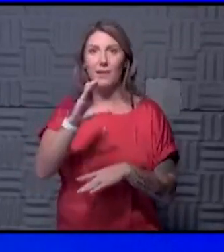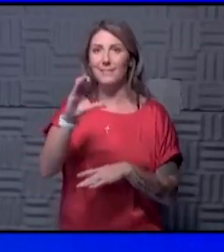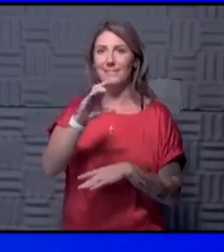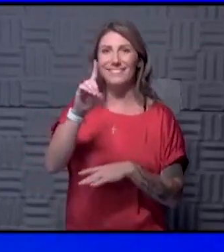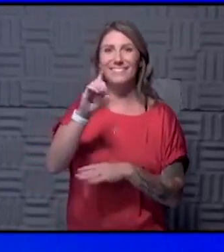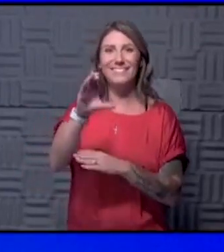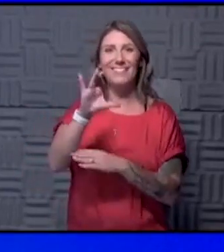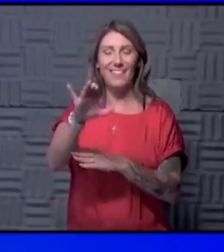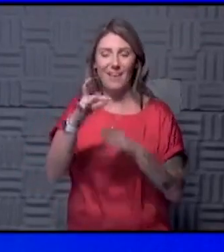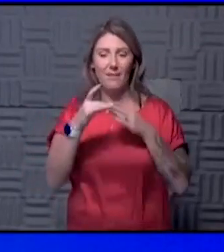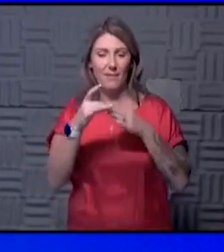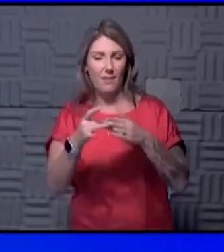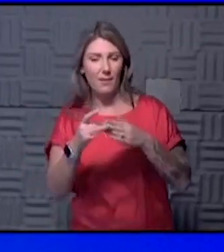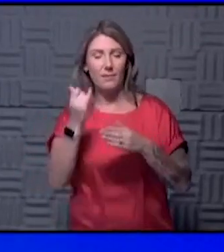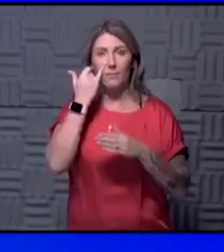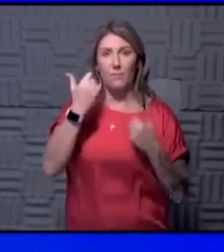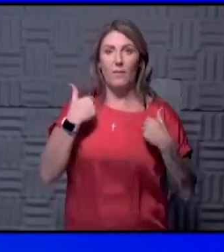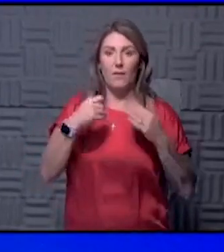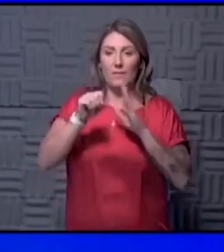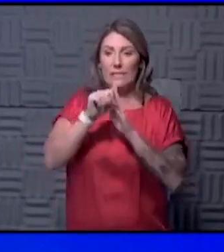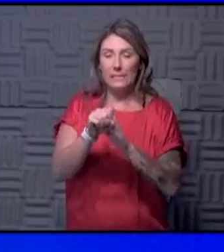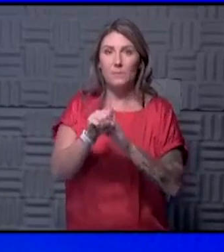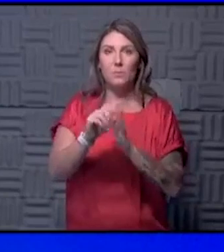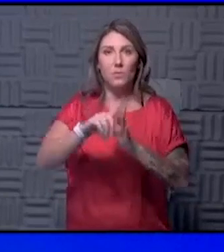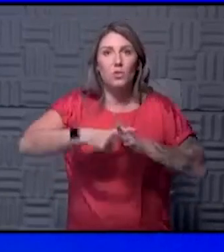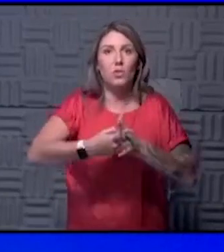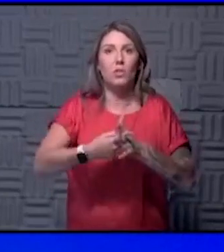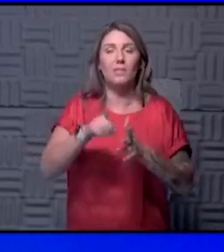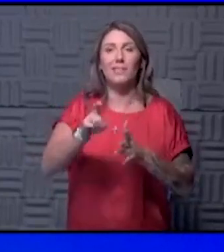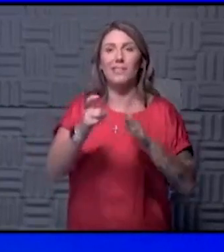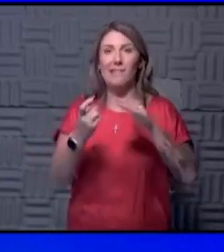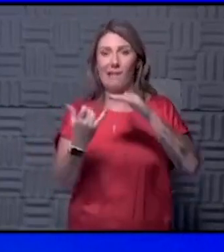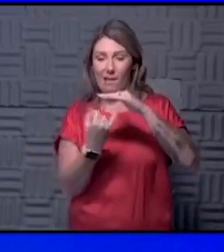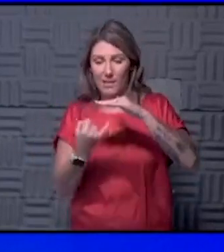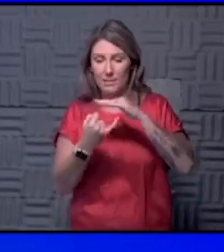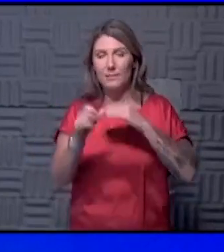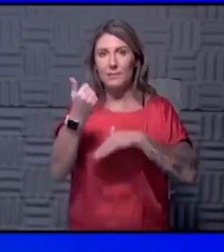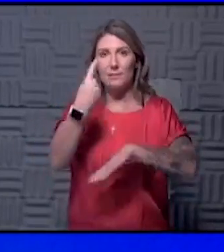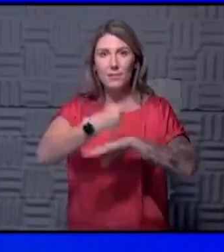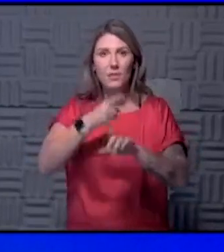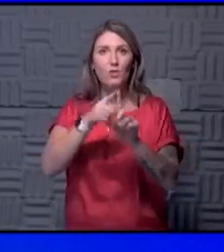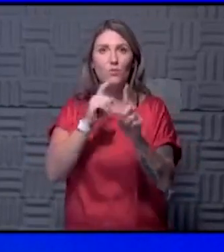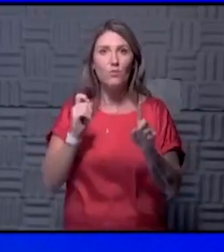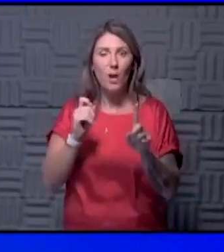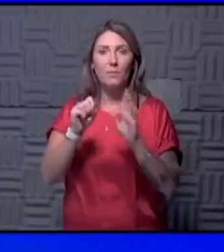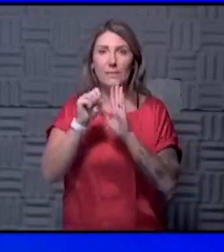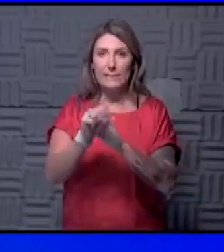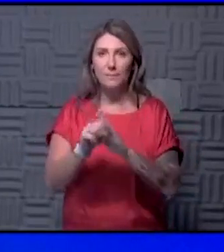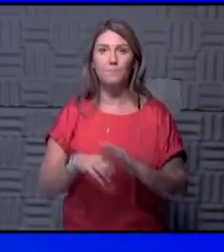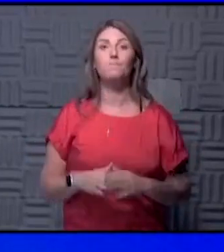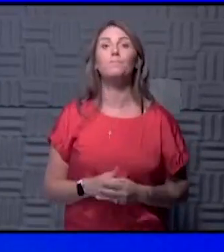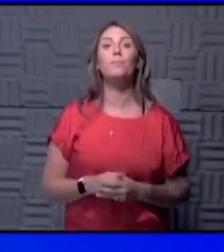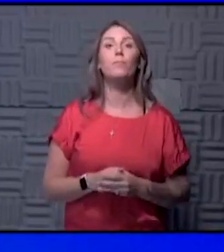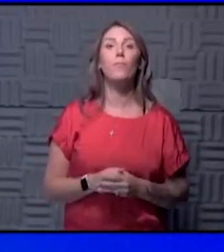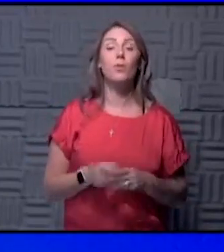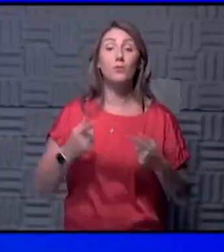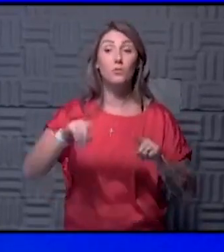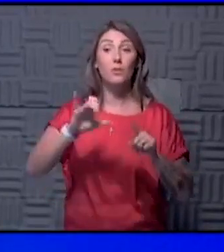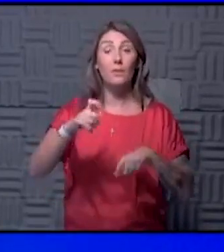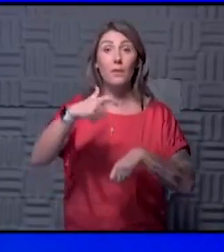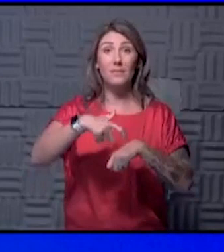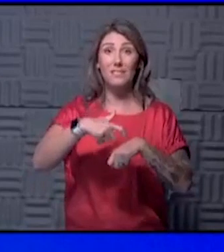guidance really is, if you have symptom onset, you really need to isolate 10 days from that symptom onset, because by that time you are